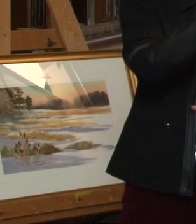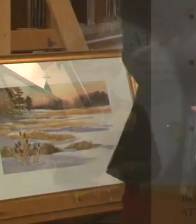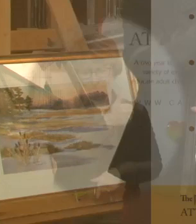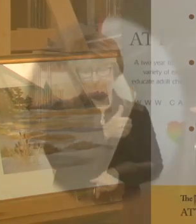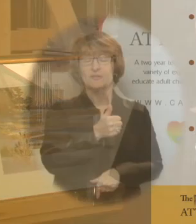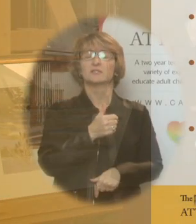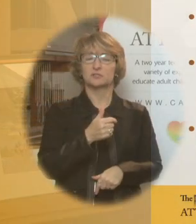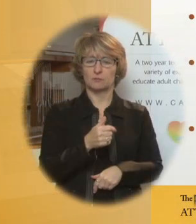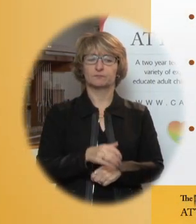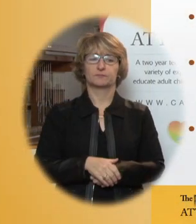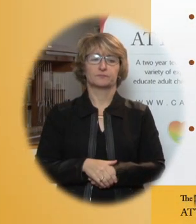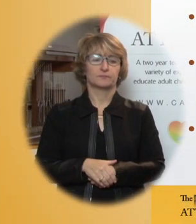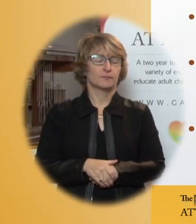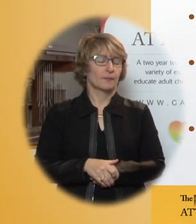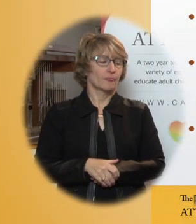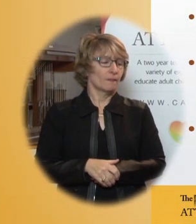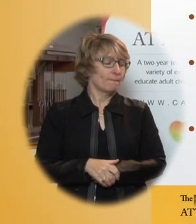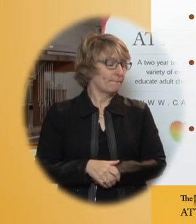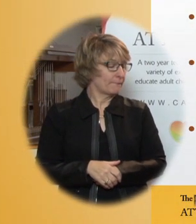So let's